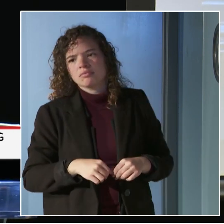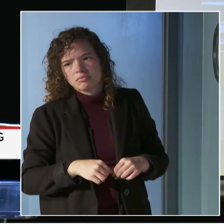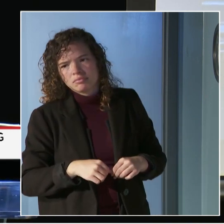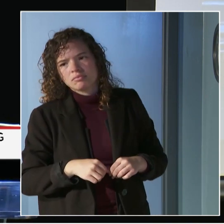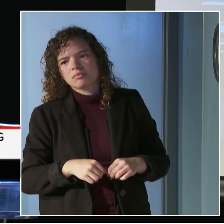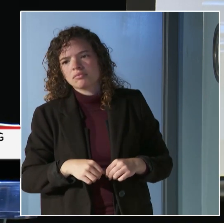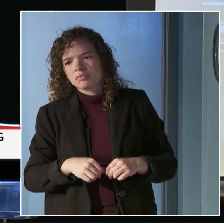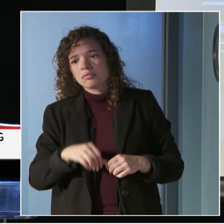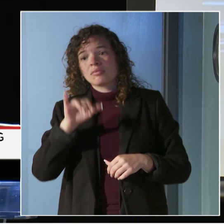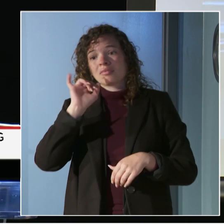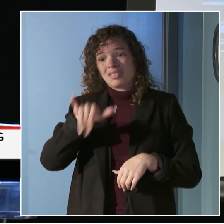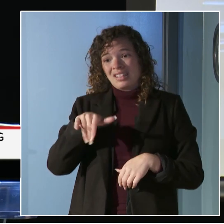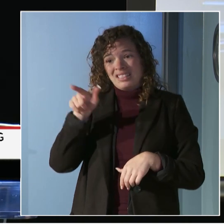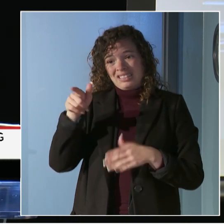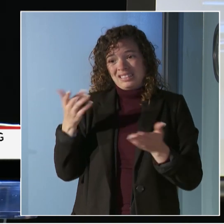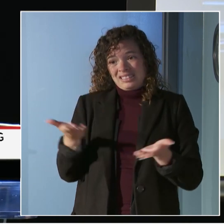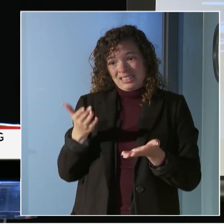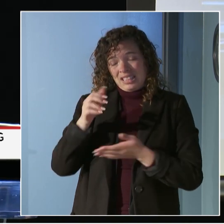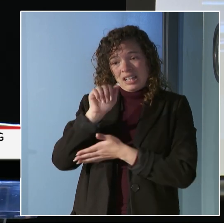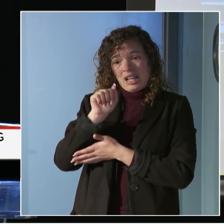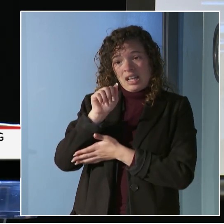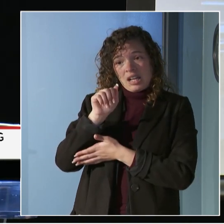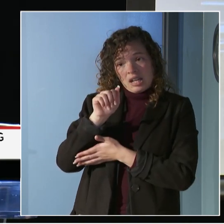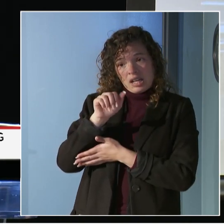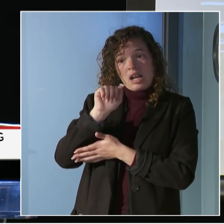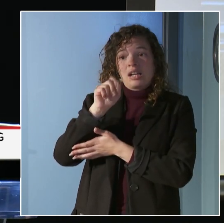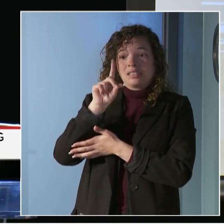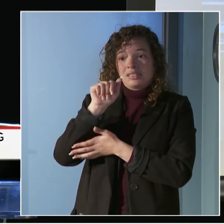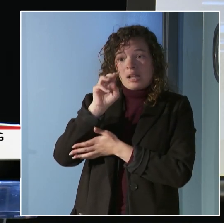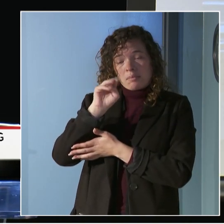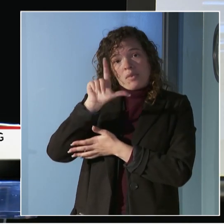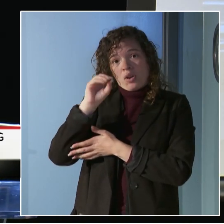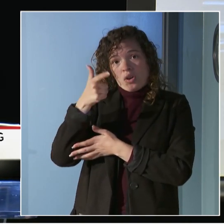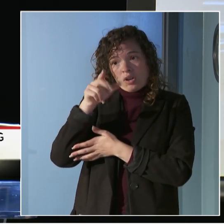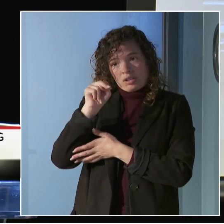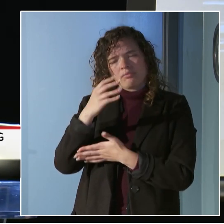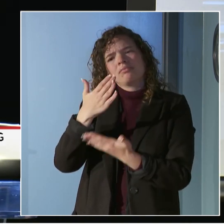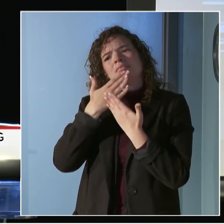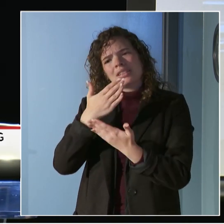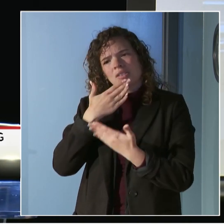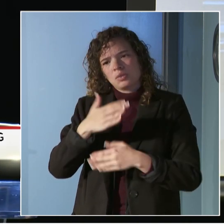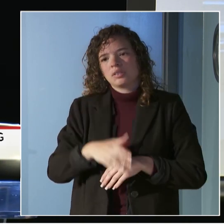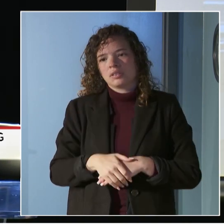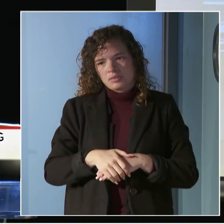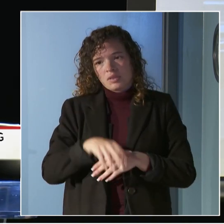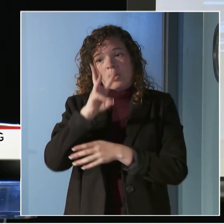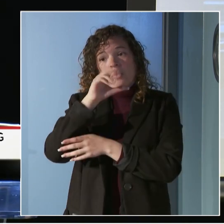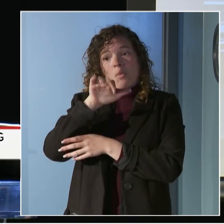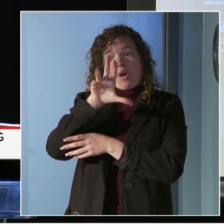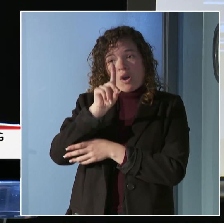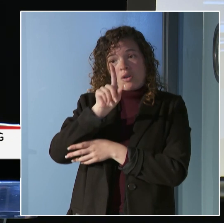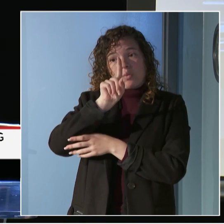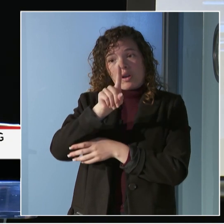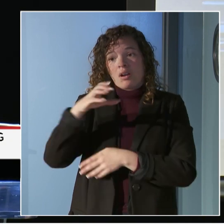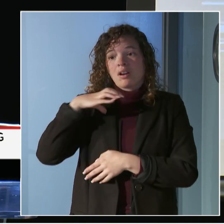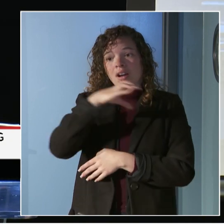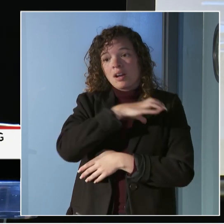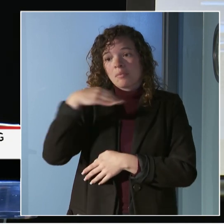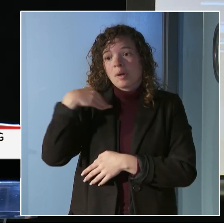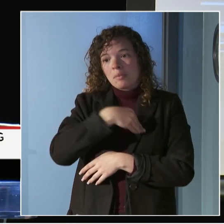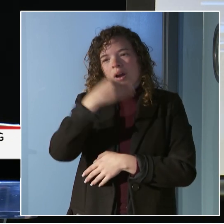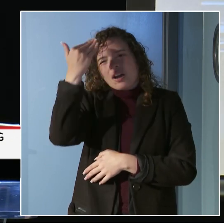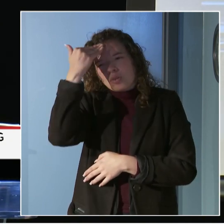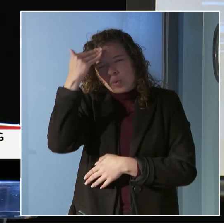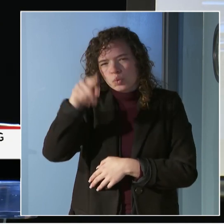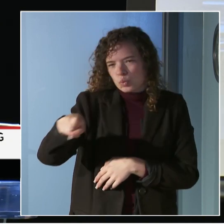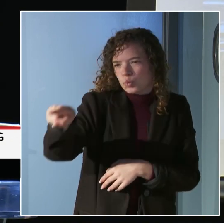Morgan. So I am Brianne Nadeau. I'm the Ward 1 council member. And you know that I believe that the preservation and building of new